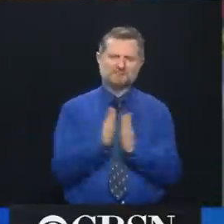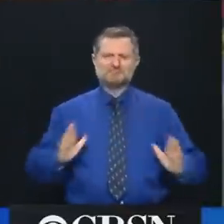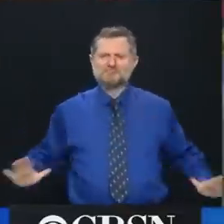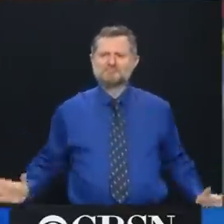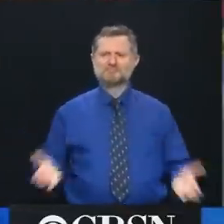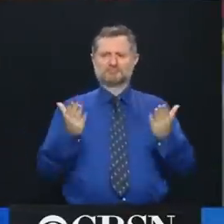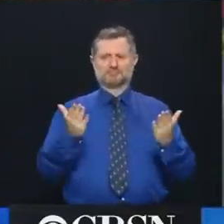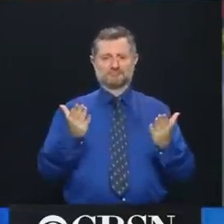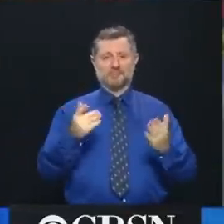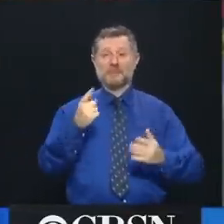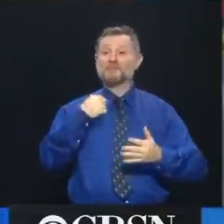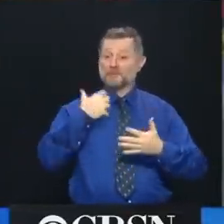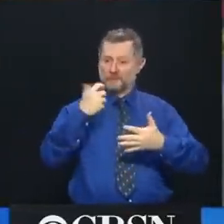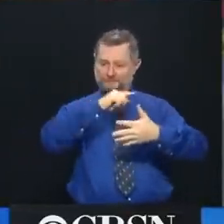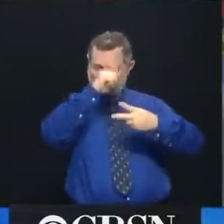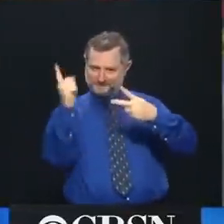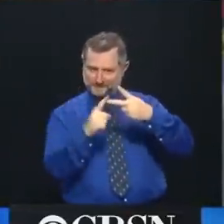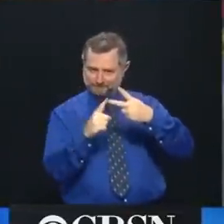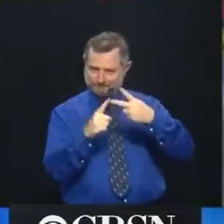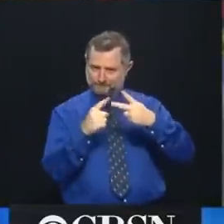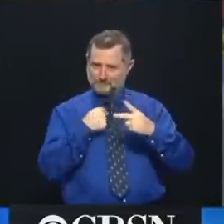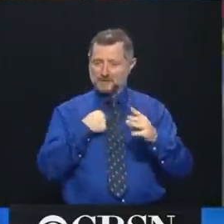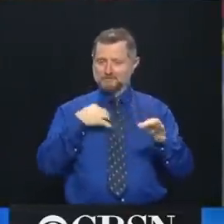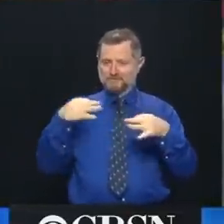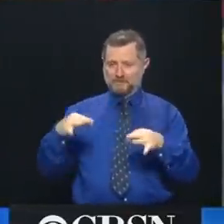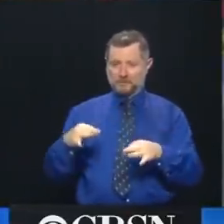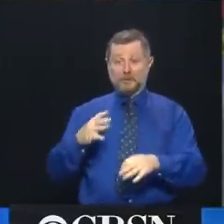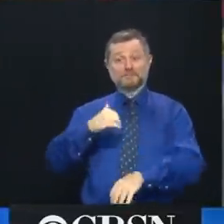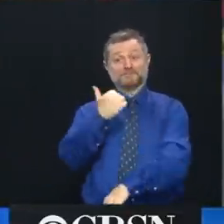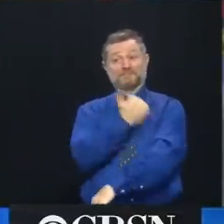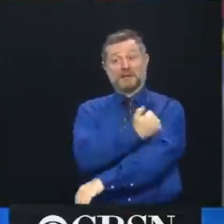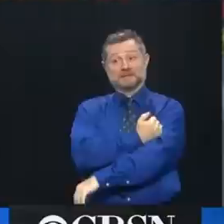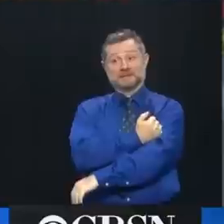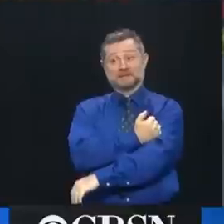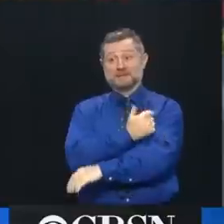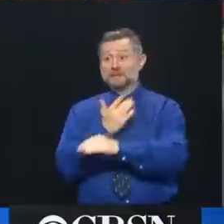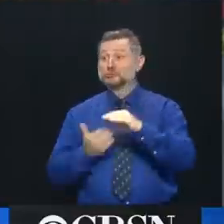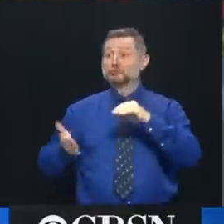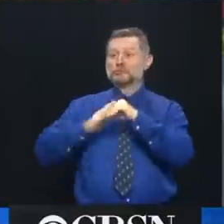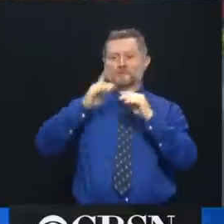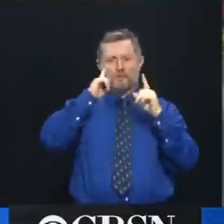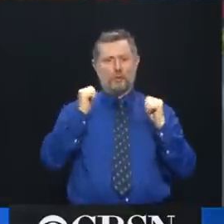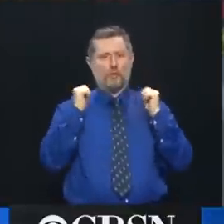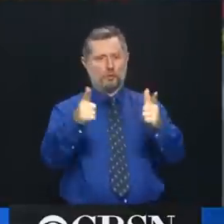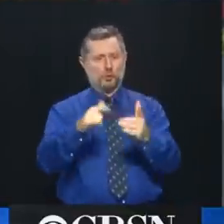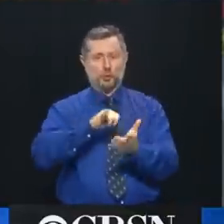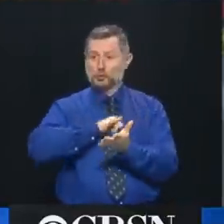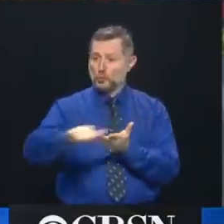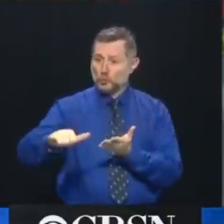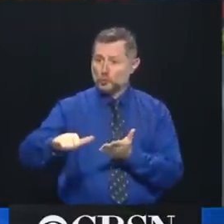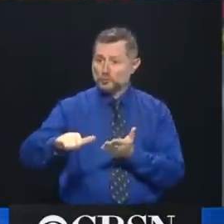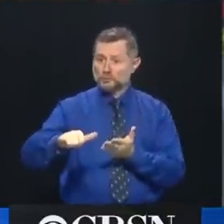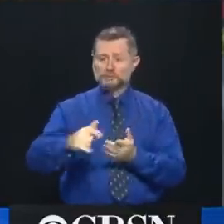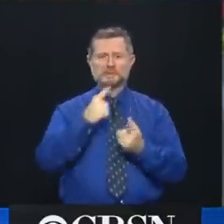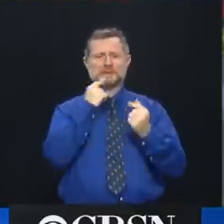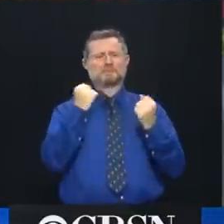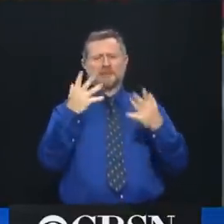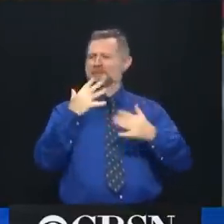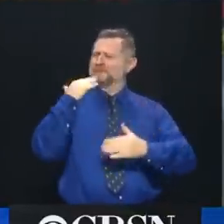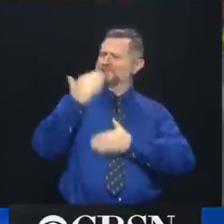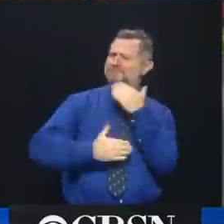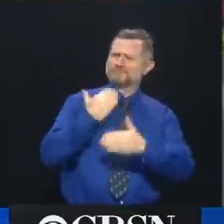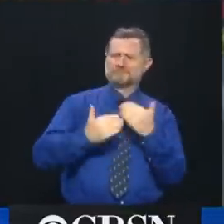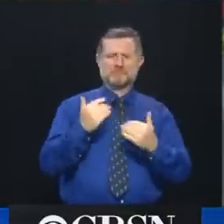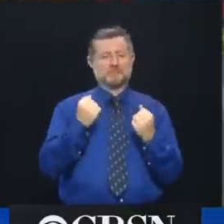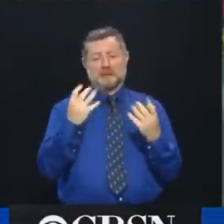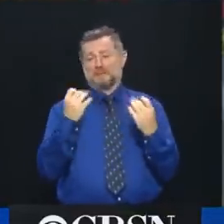number two increased vaccination rights for new yorkers how much progress has been made but too many are yet